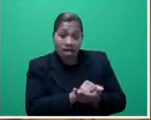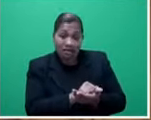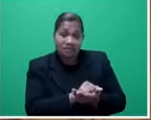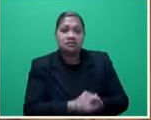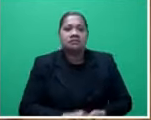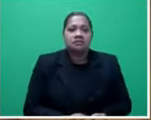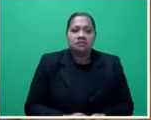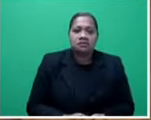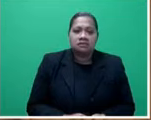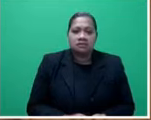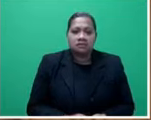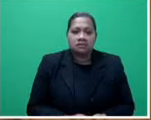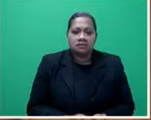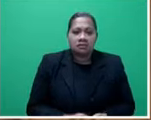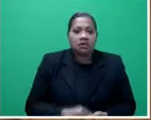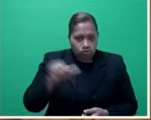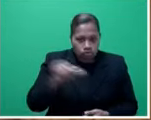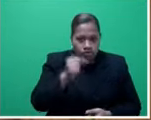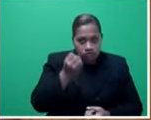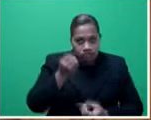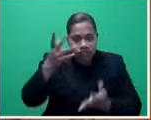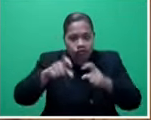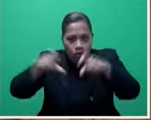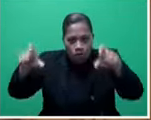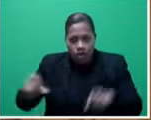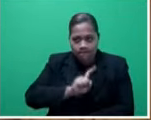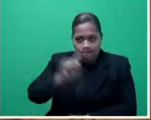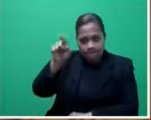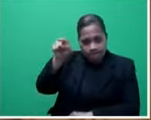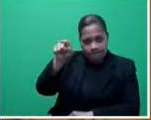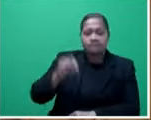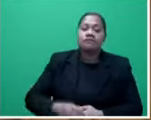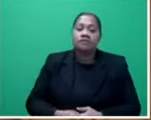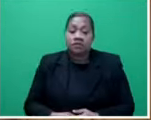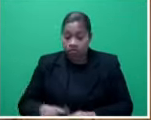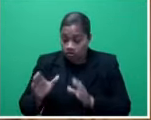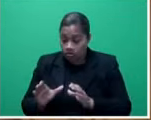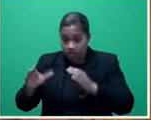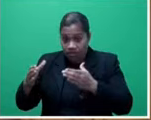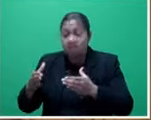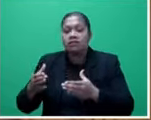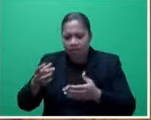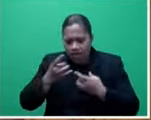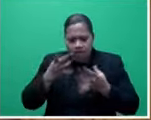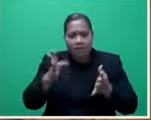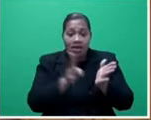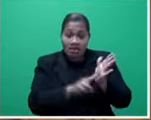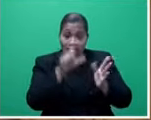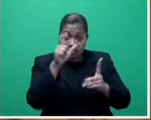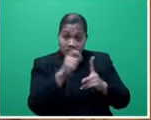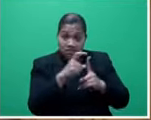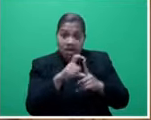to raise the matter in the High Court. The committee also informed that NCPD also has